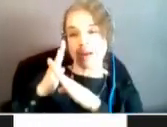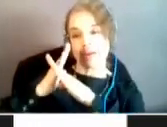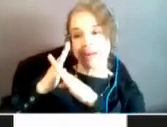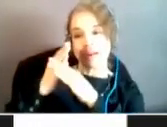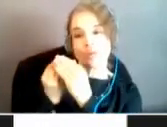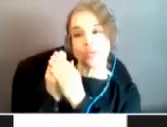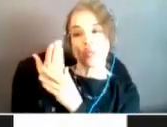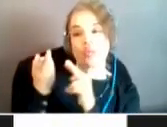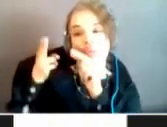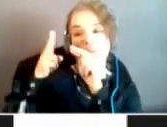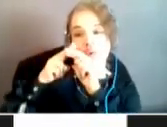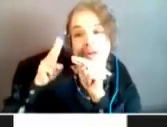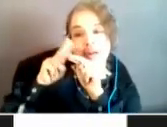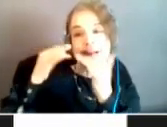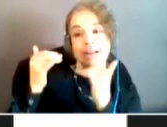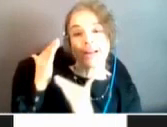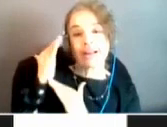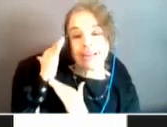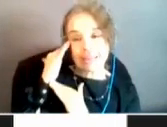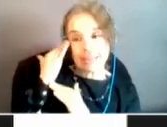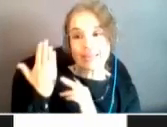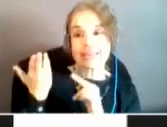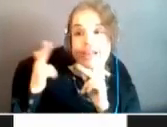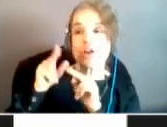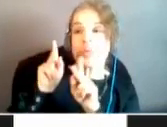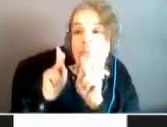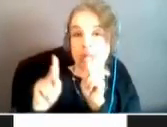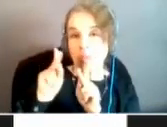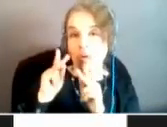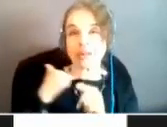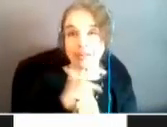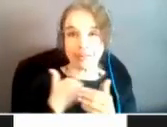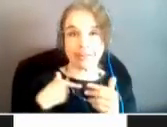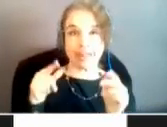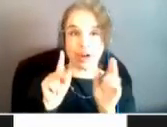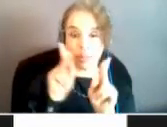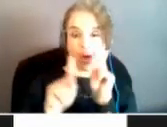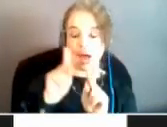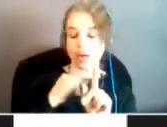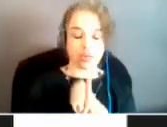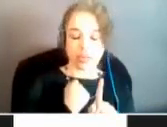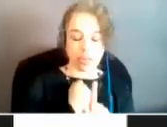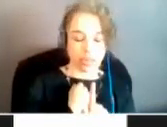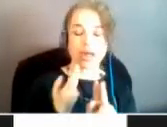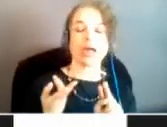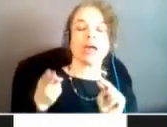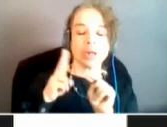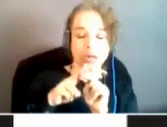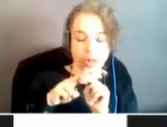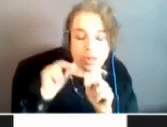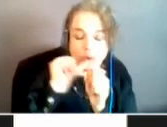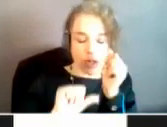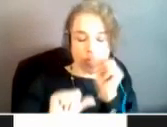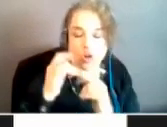grown and is now known to have an increased for people that we know that this population, has an increased risk of